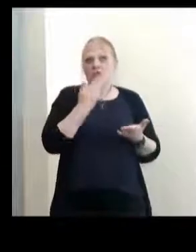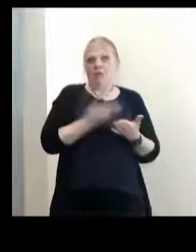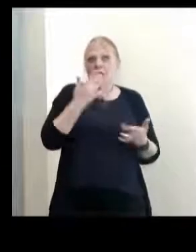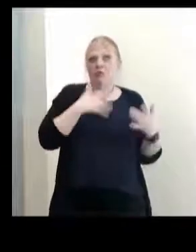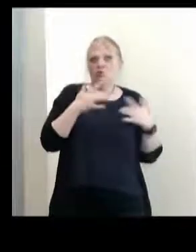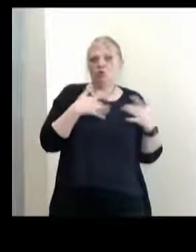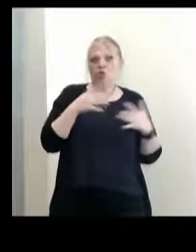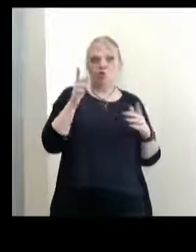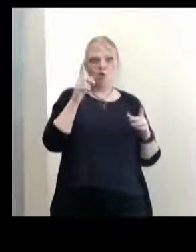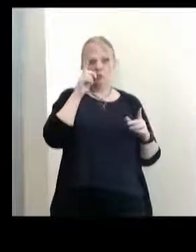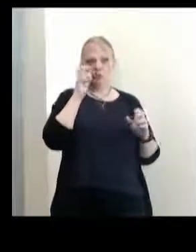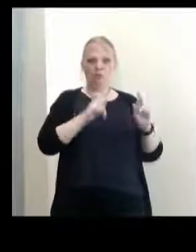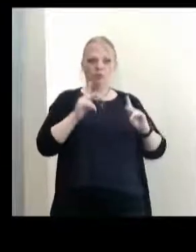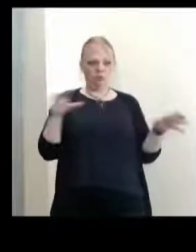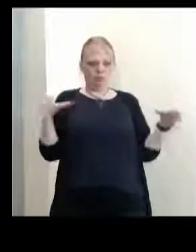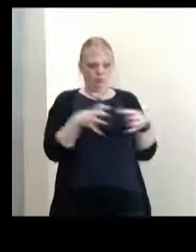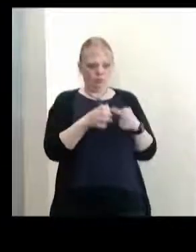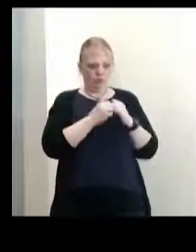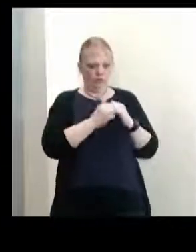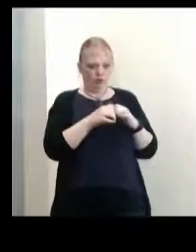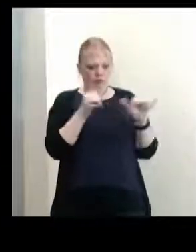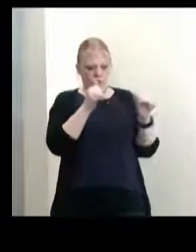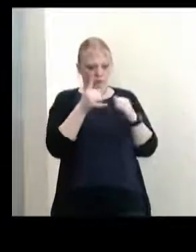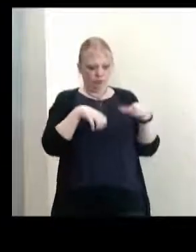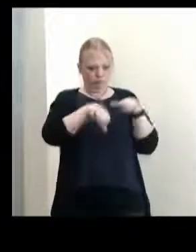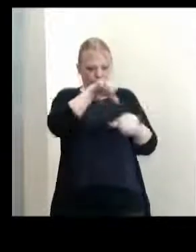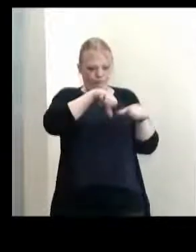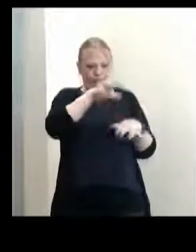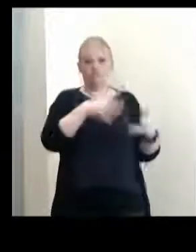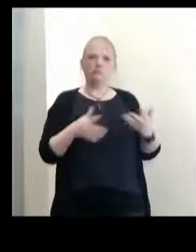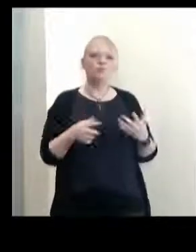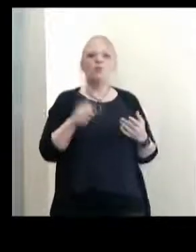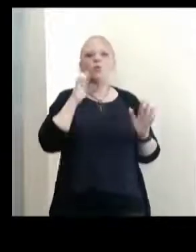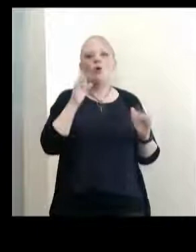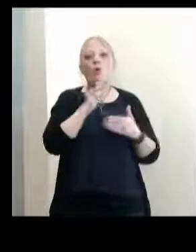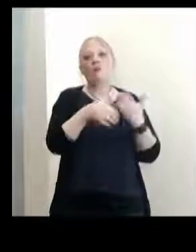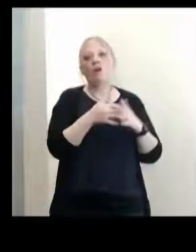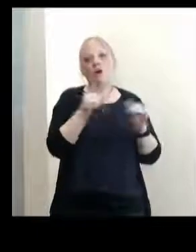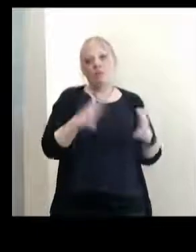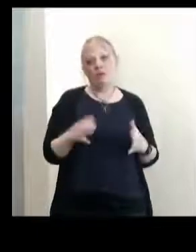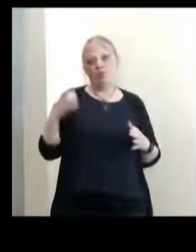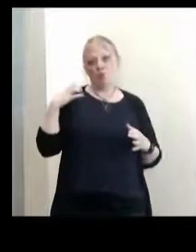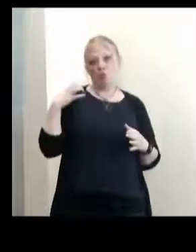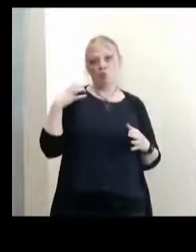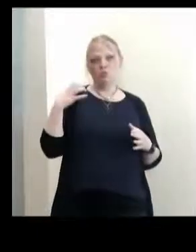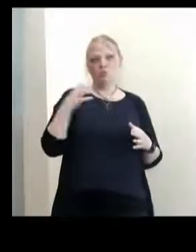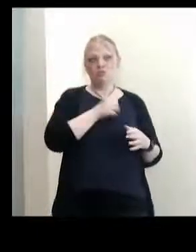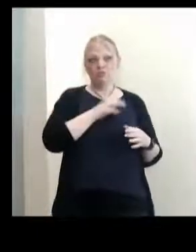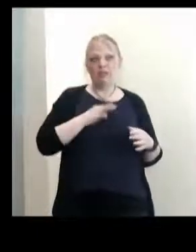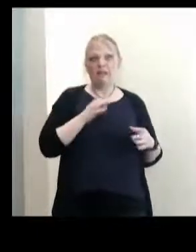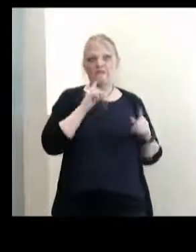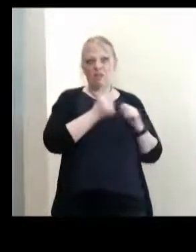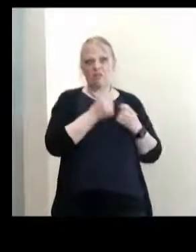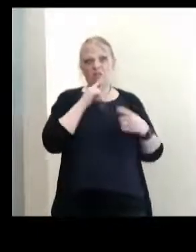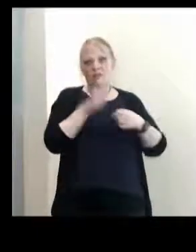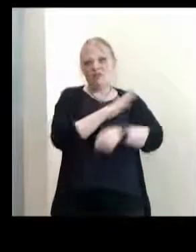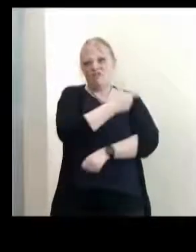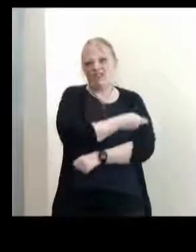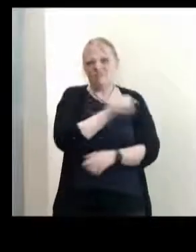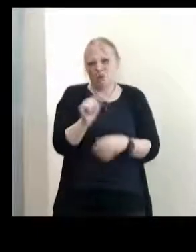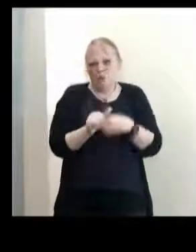together on a daily basis and then playing their games. But if I would hope that all players and all coaches, all staff for the teams are fully